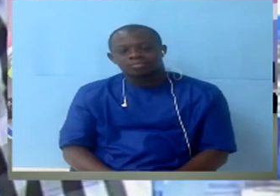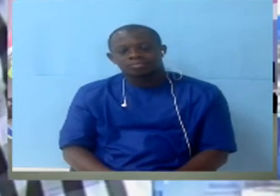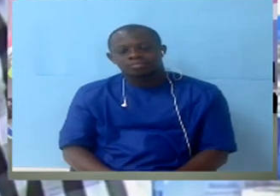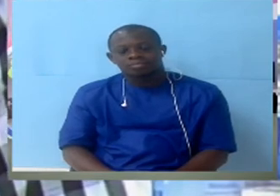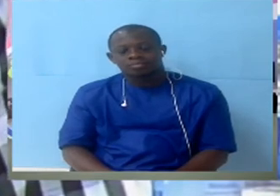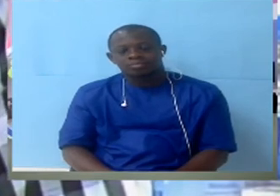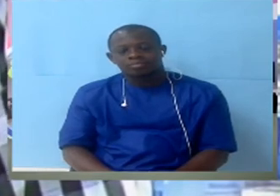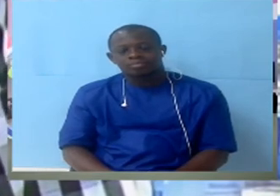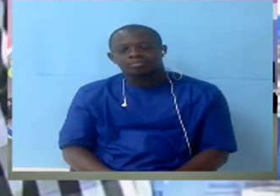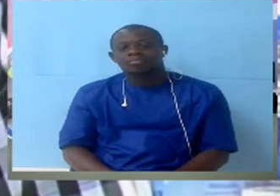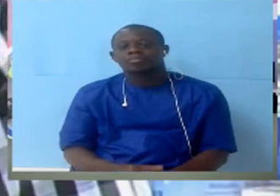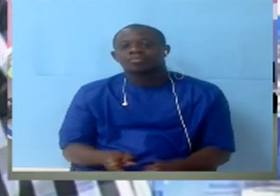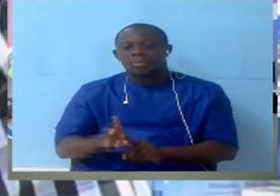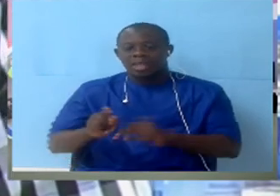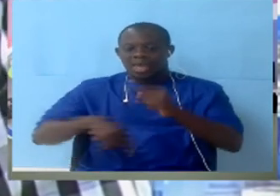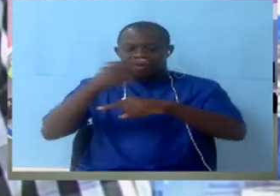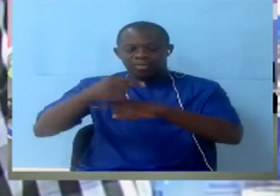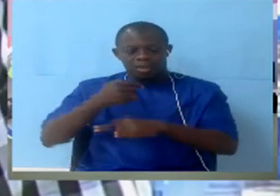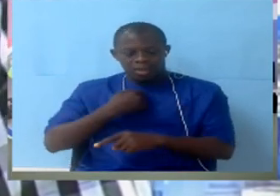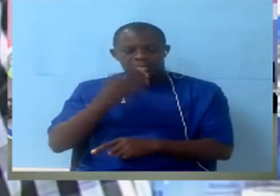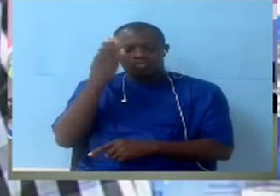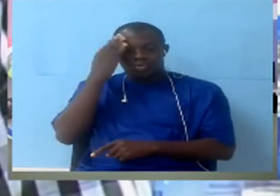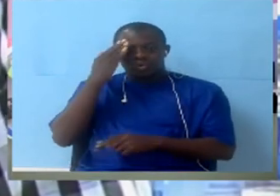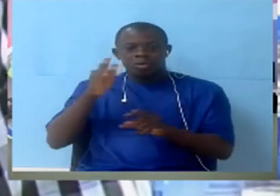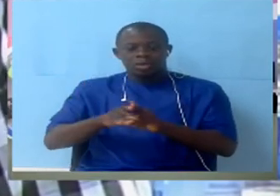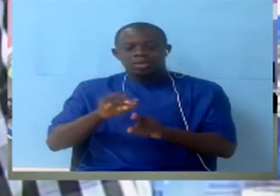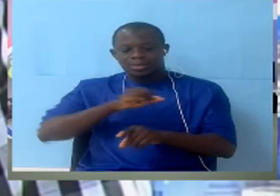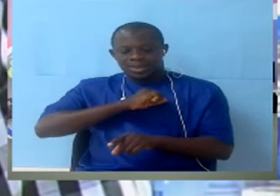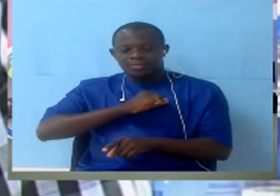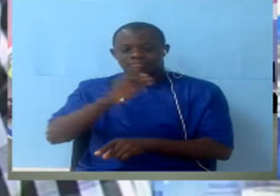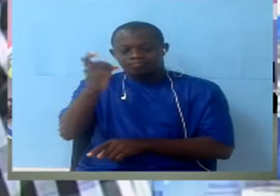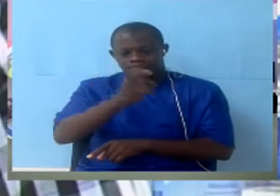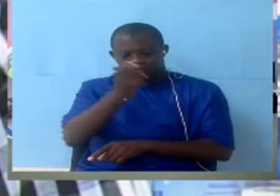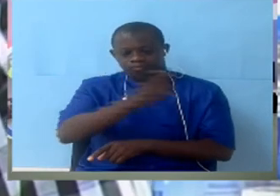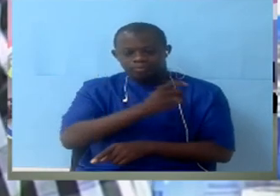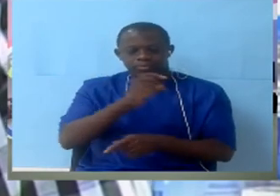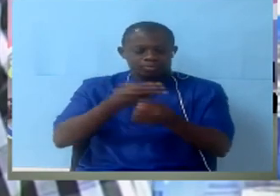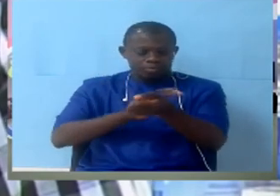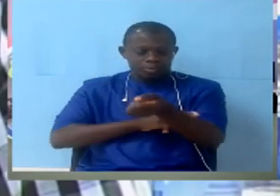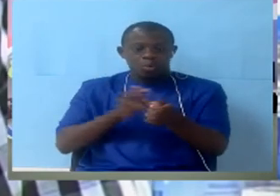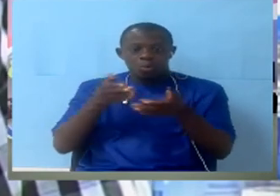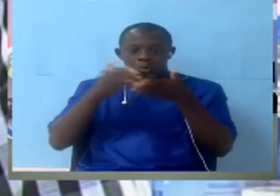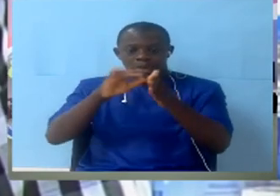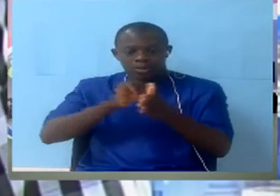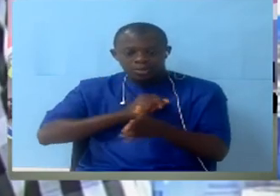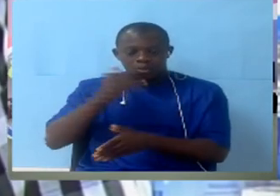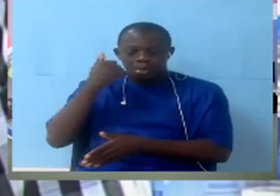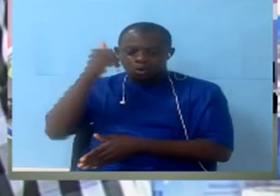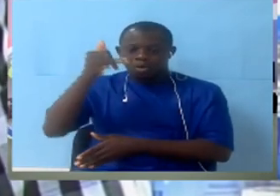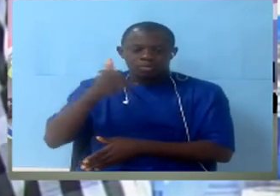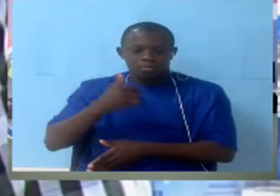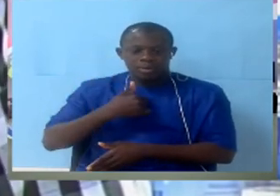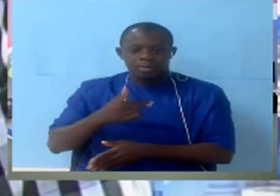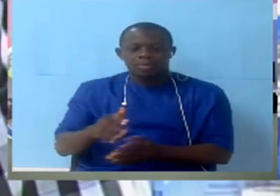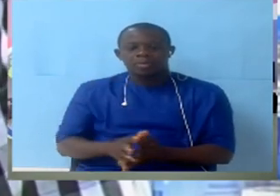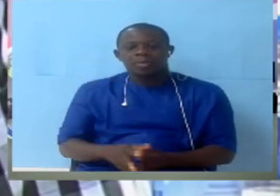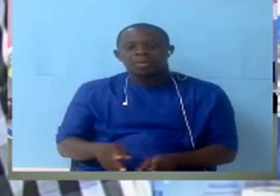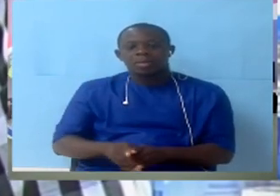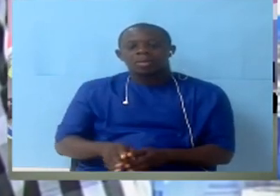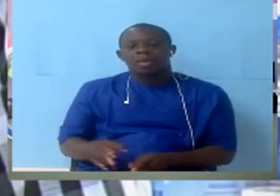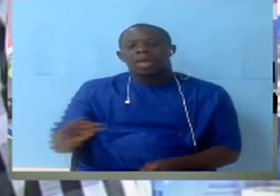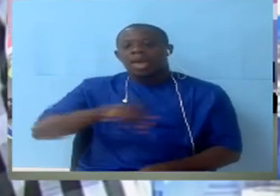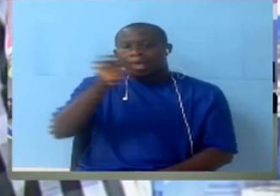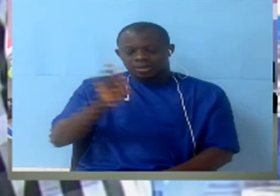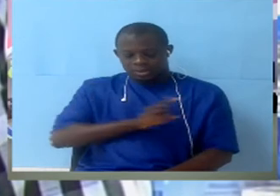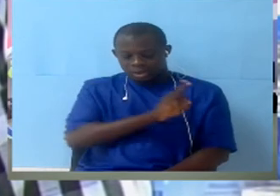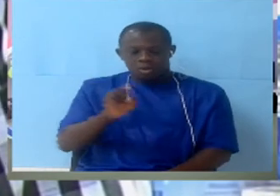nyamen it was after that I realized that he stole the ship because the way he called me because he didn't have a call they